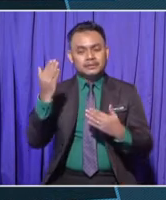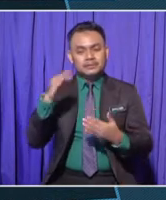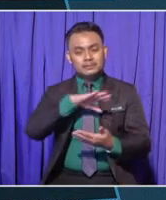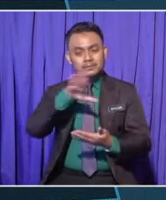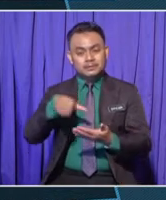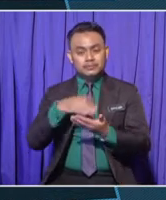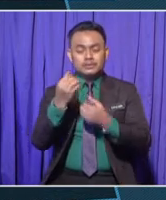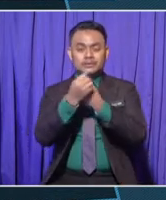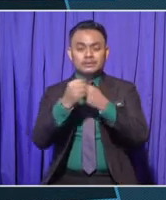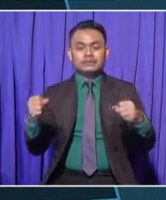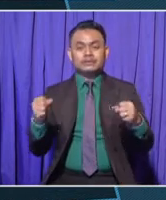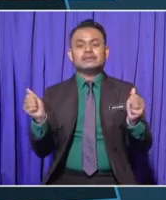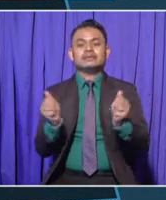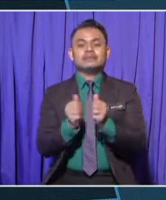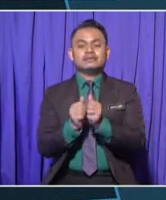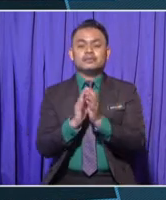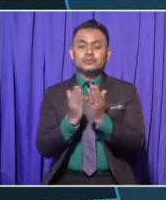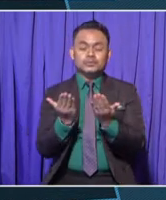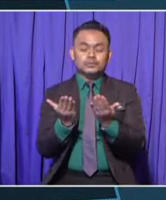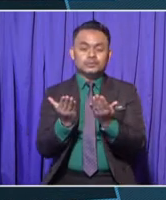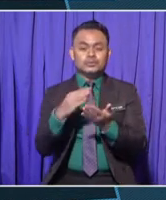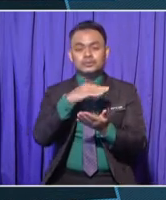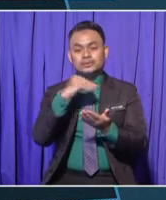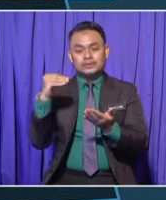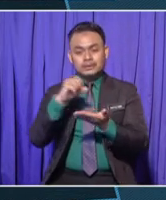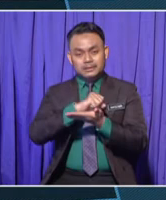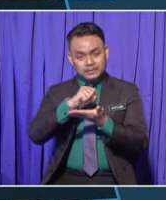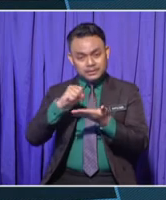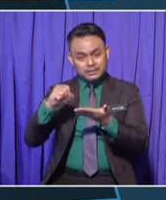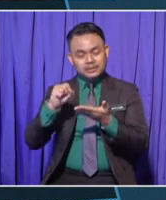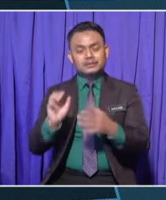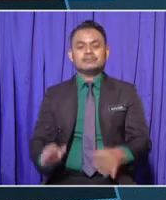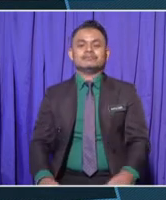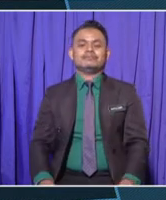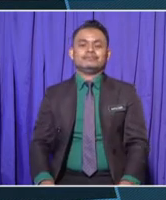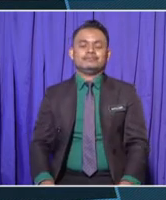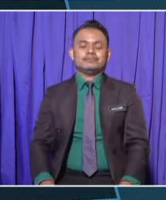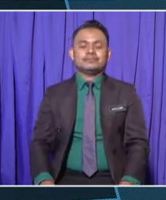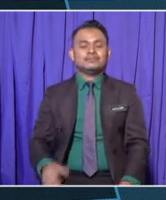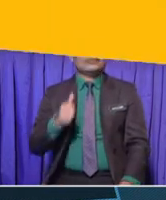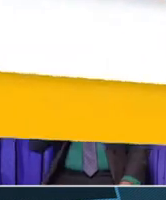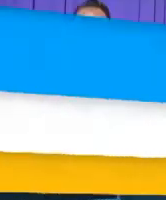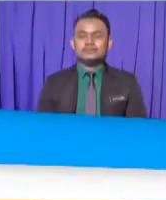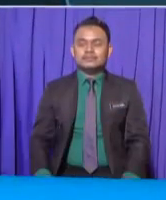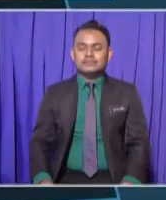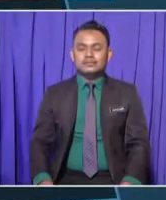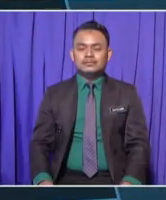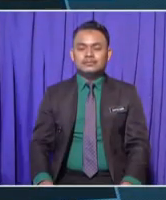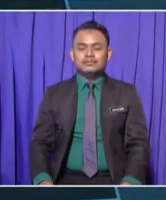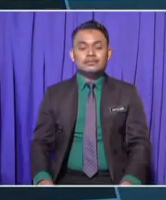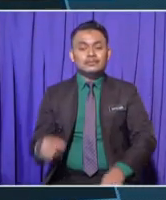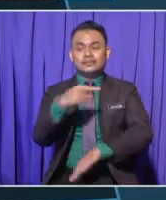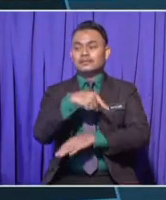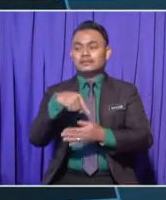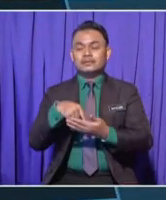ready with your textbook, notebook and stationery. Very good.